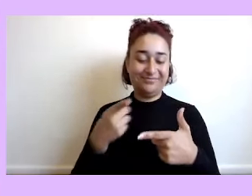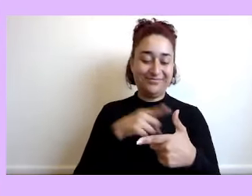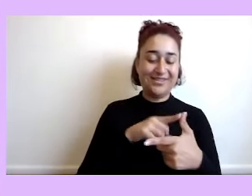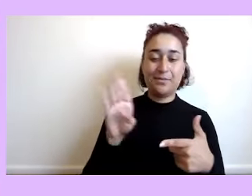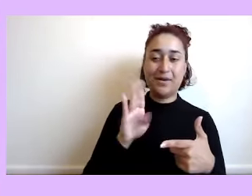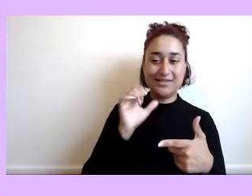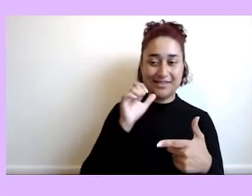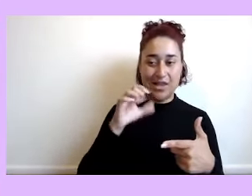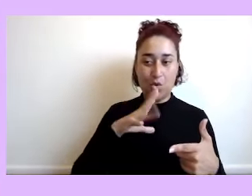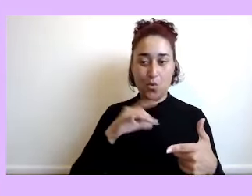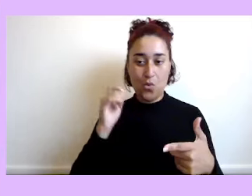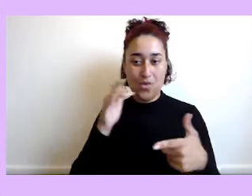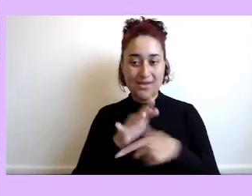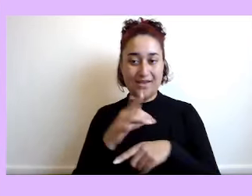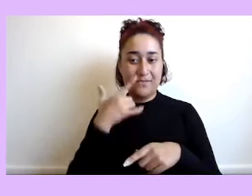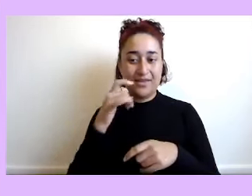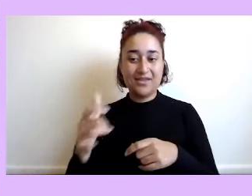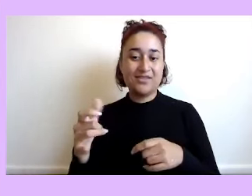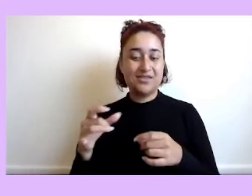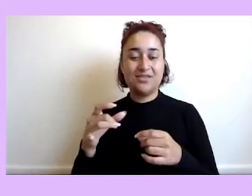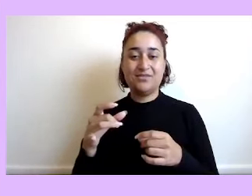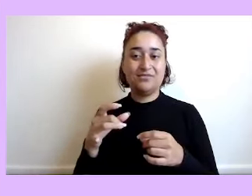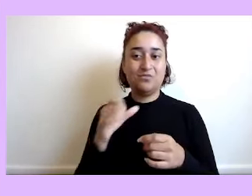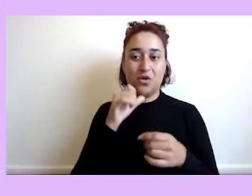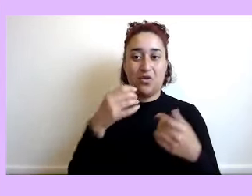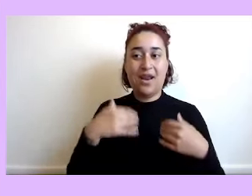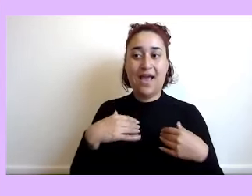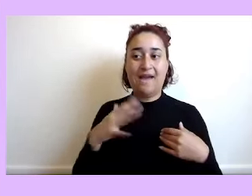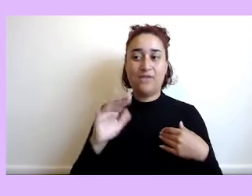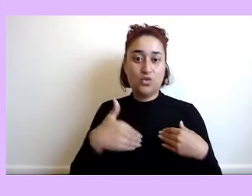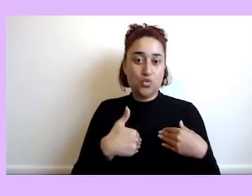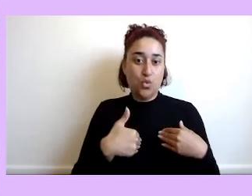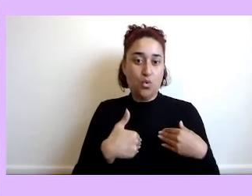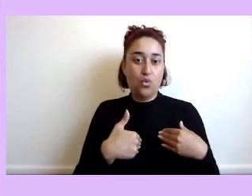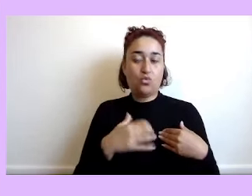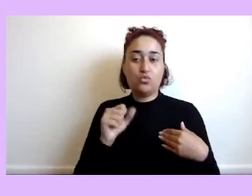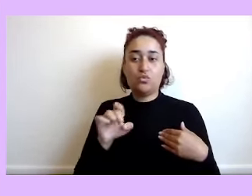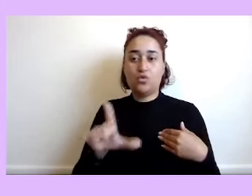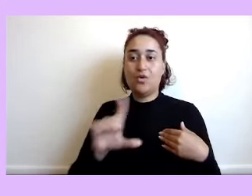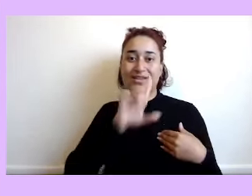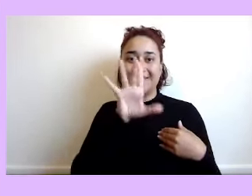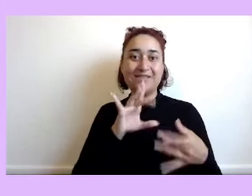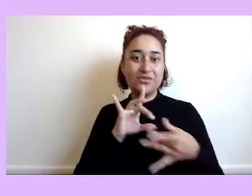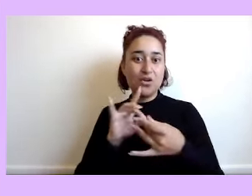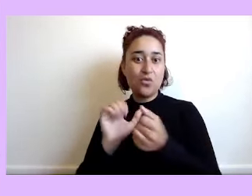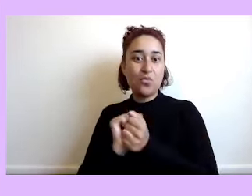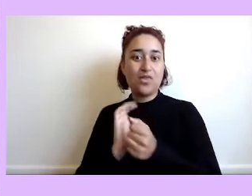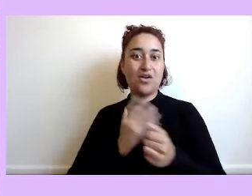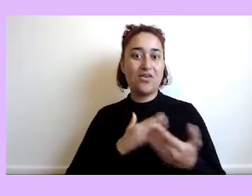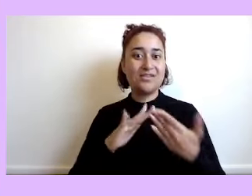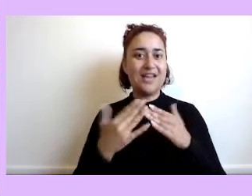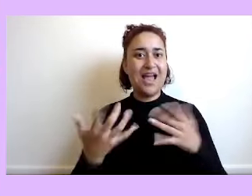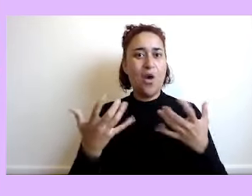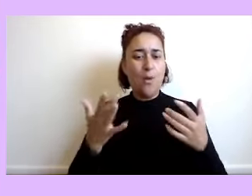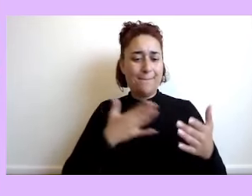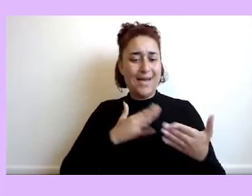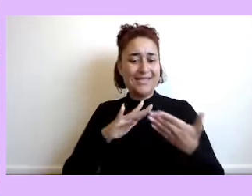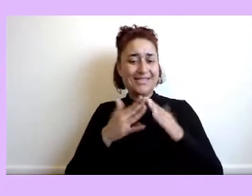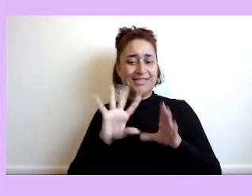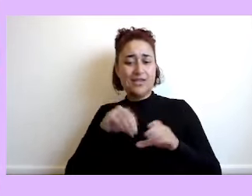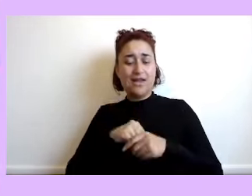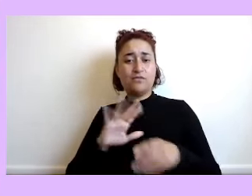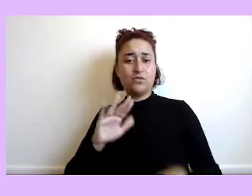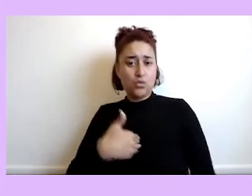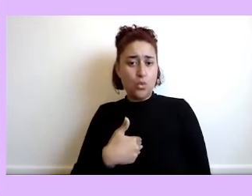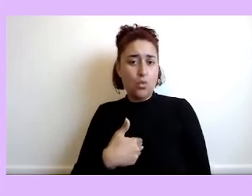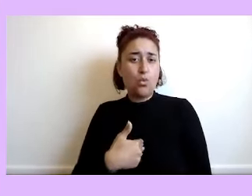enough because we lack soul. And soul is a word that's never associated with our city. I want my city to be soulful, right? But